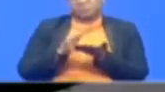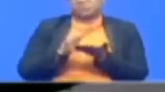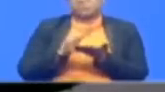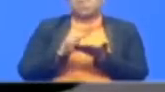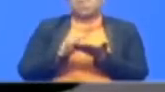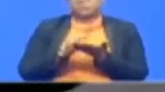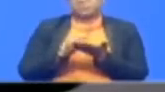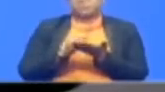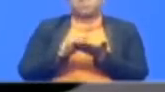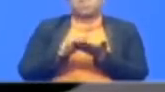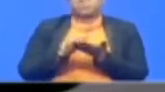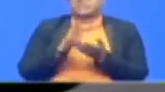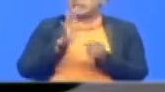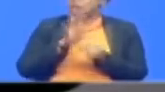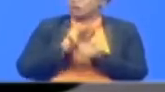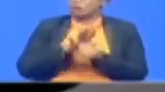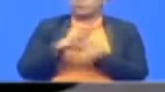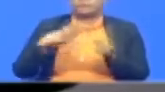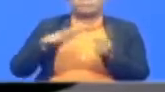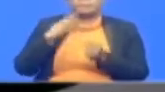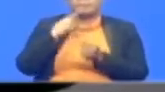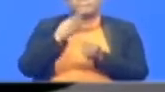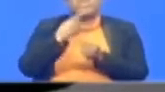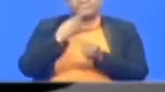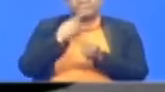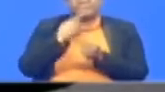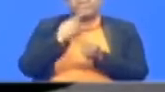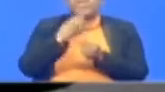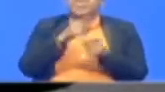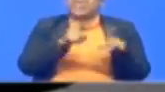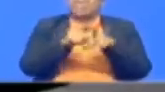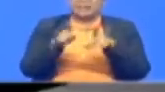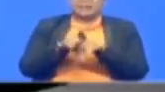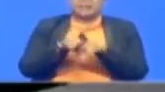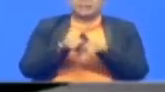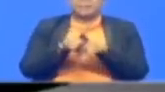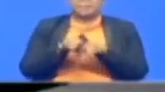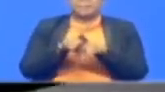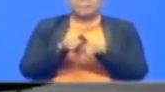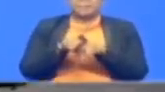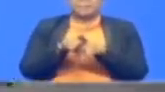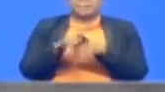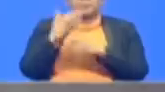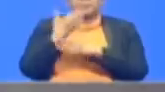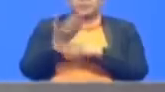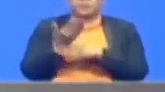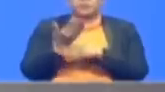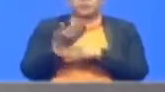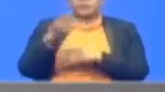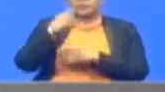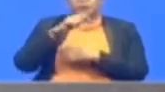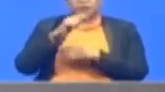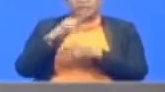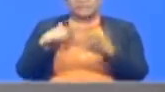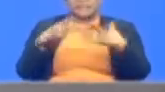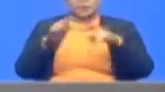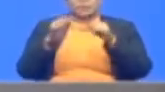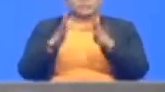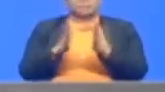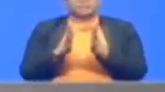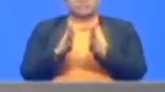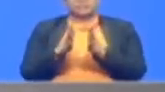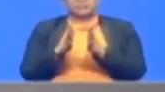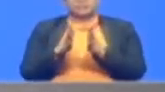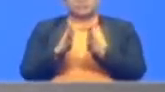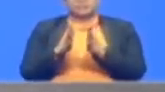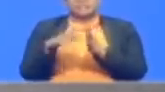food. Yeah, a lot of you seem to have similar sentiments. Thanks for your contribution on NTV tonight. Thanks to Flora Atieno, our sign language interpreter.